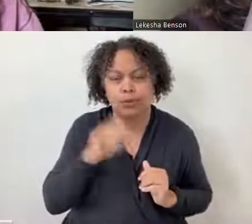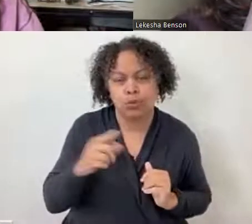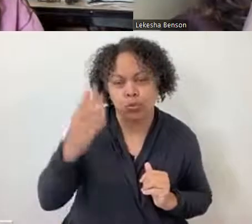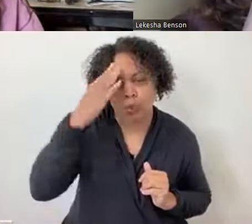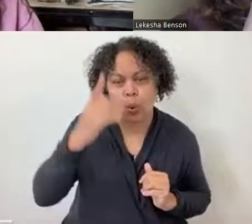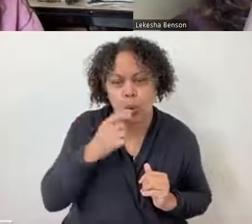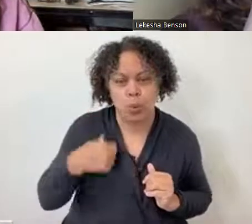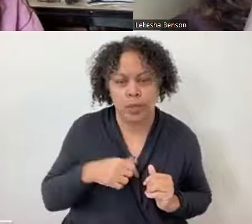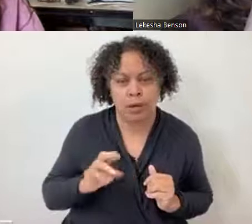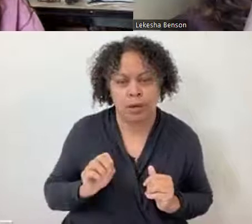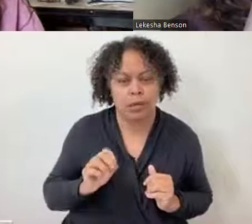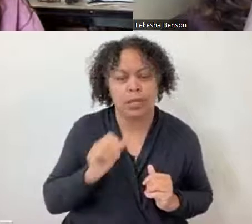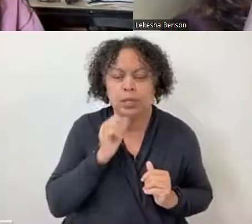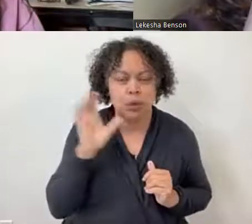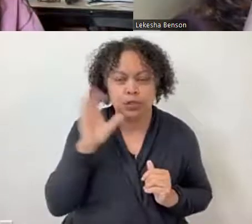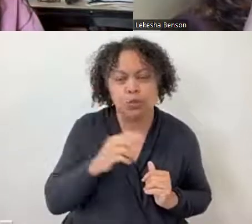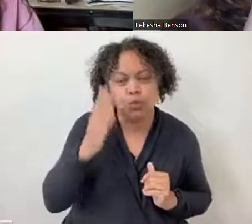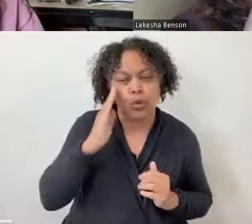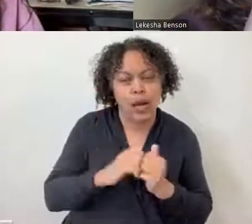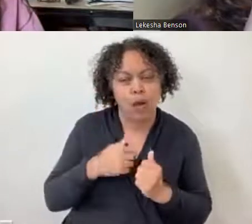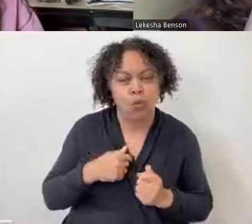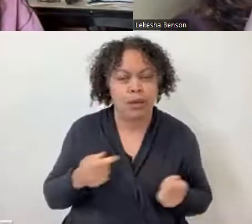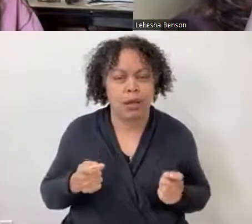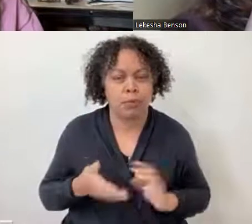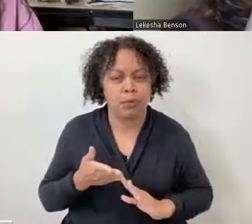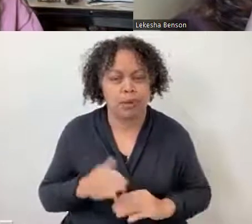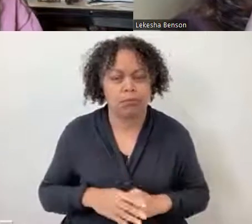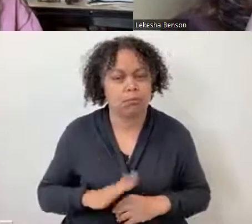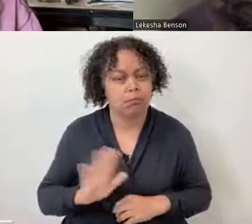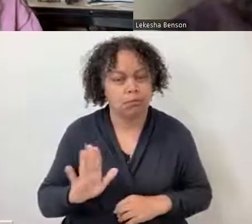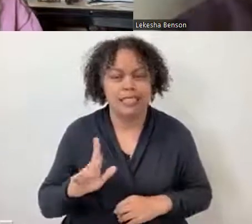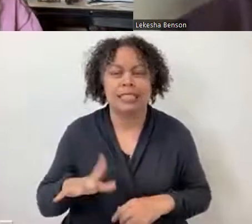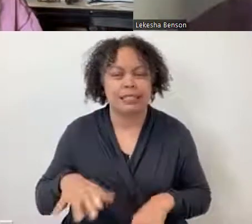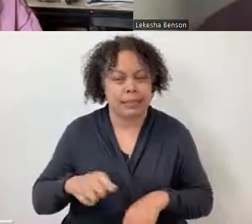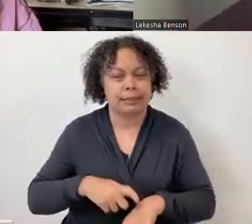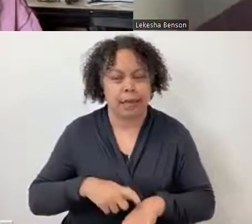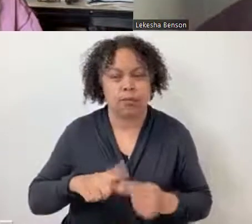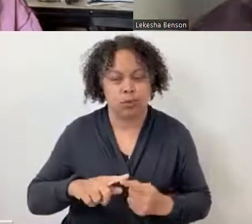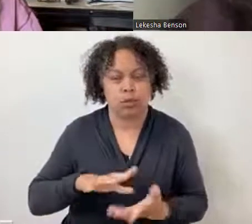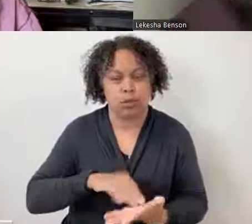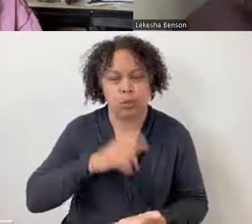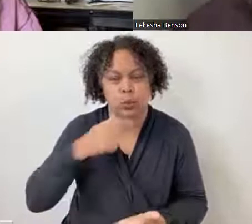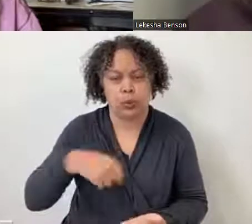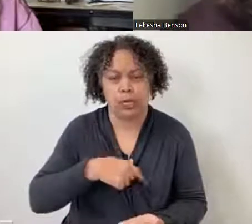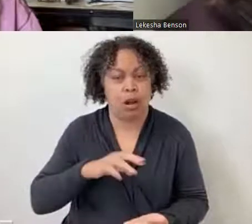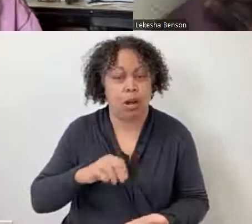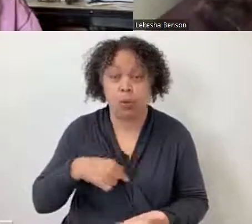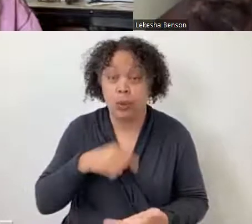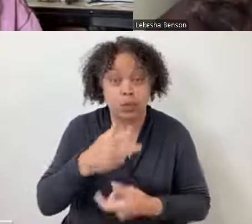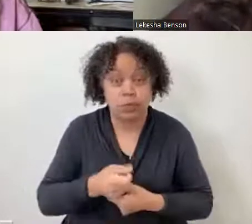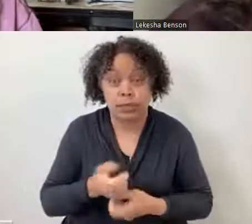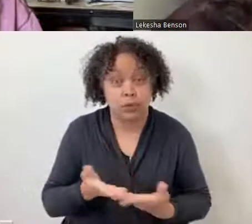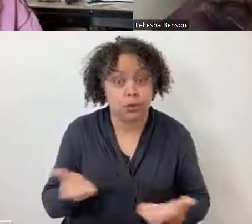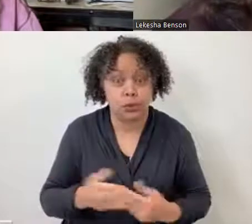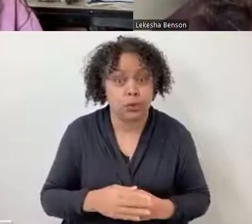Don't assume that you know how we operate. It will take time for you to get to know us, because we don't trust you, we